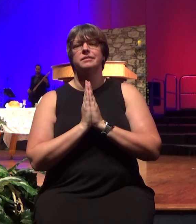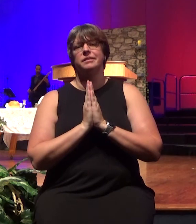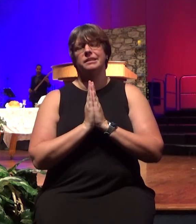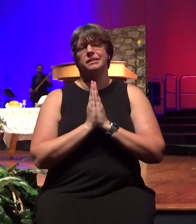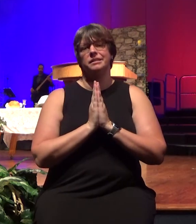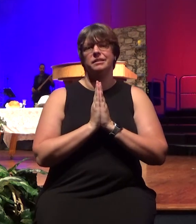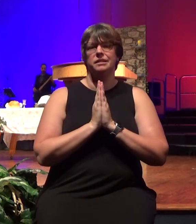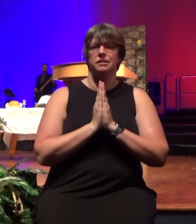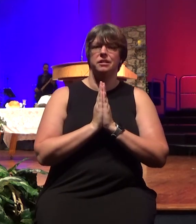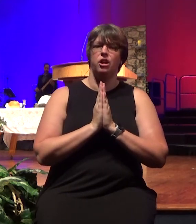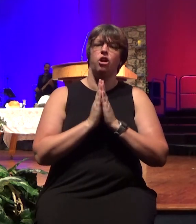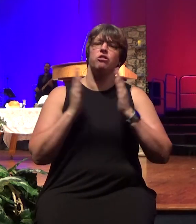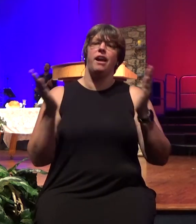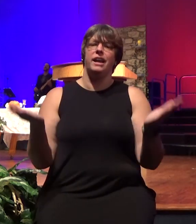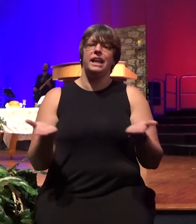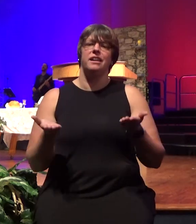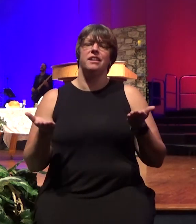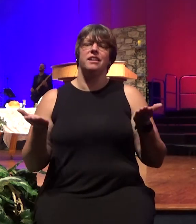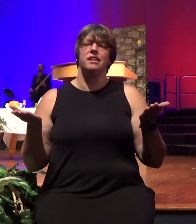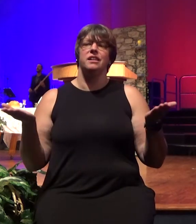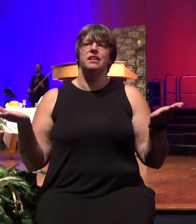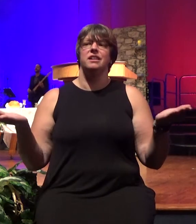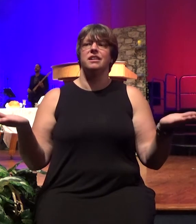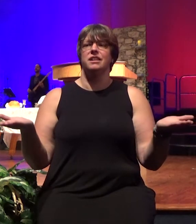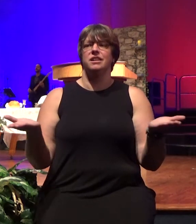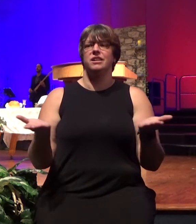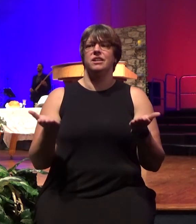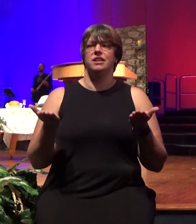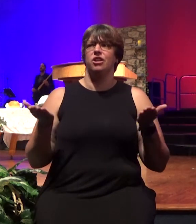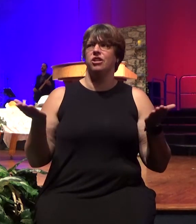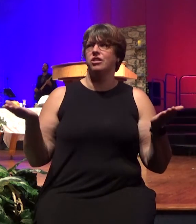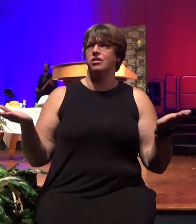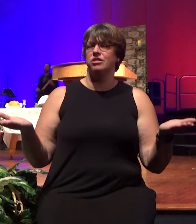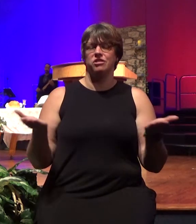am, I pray.